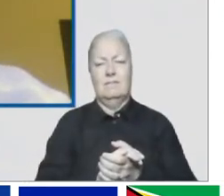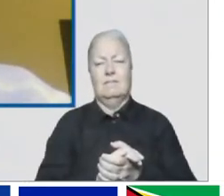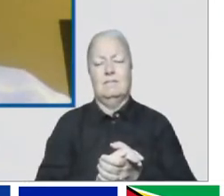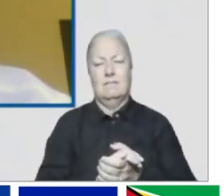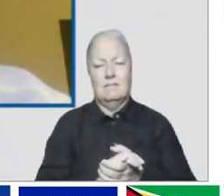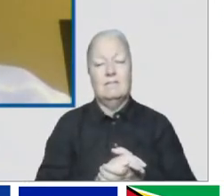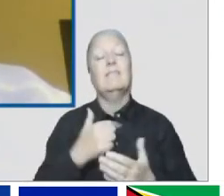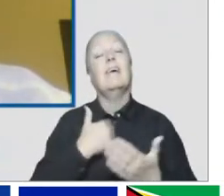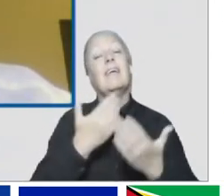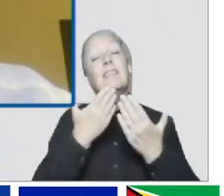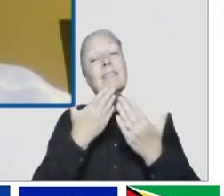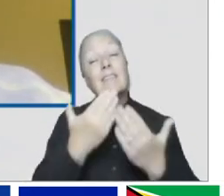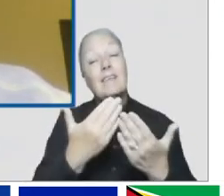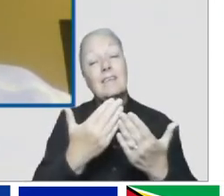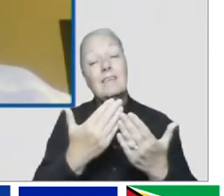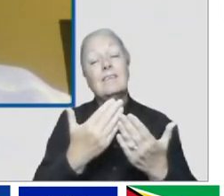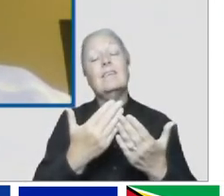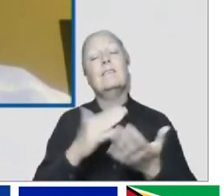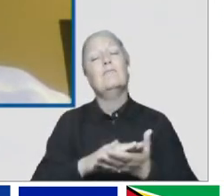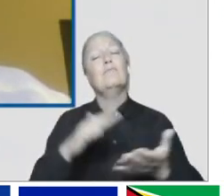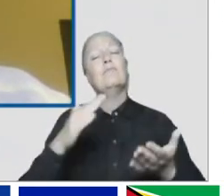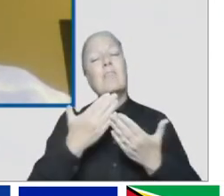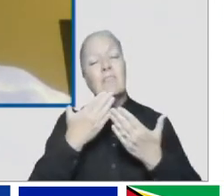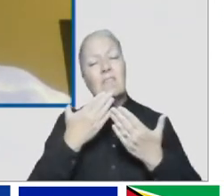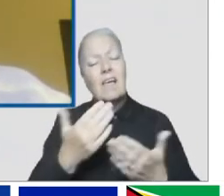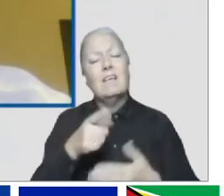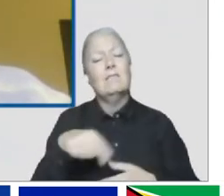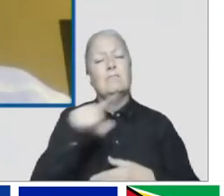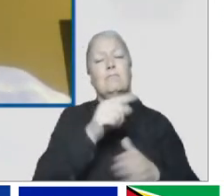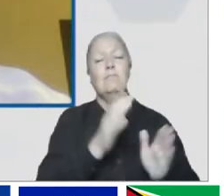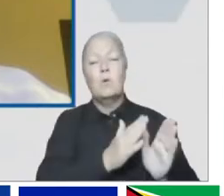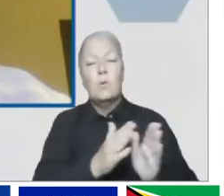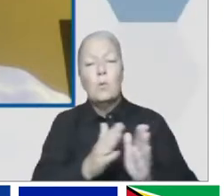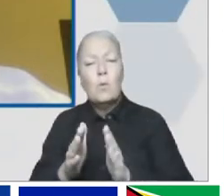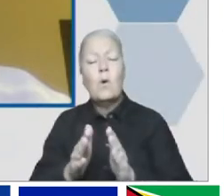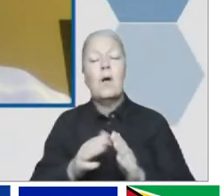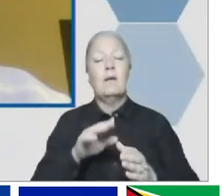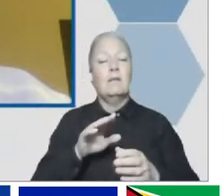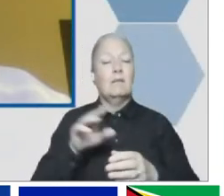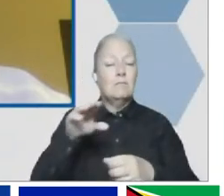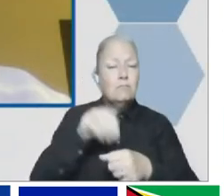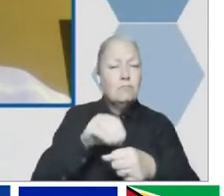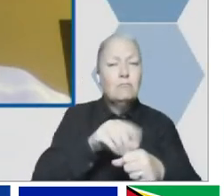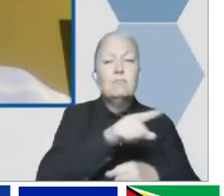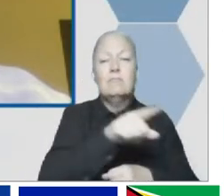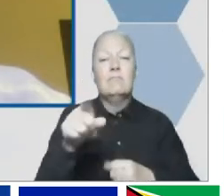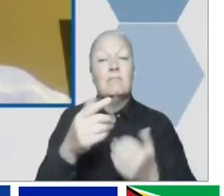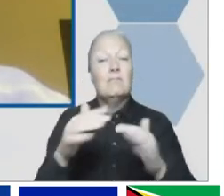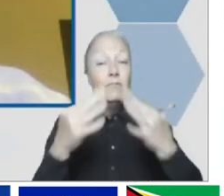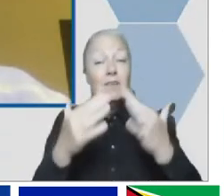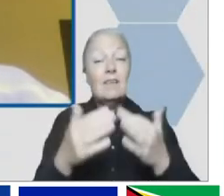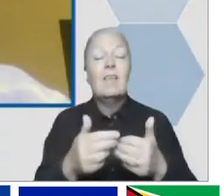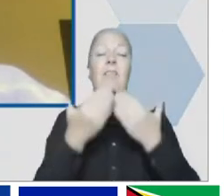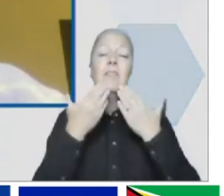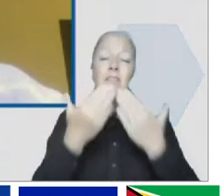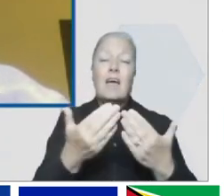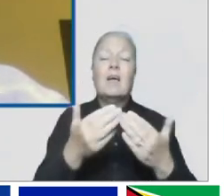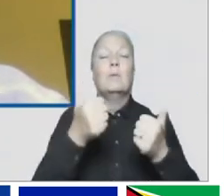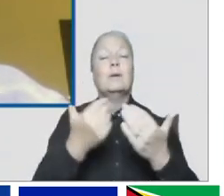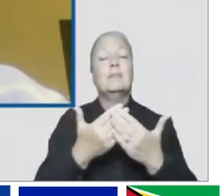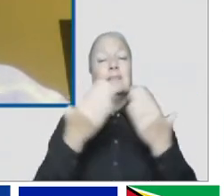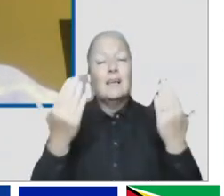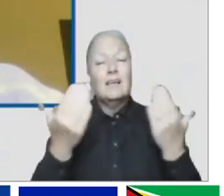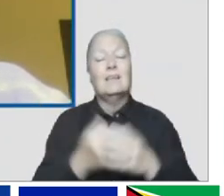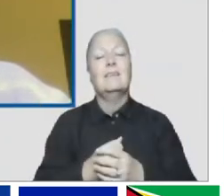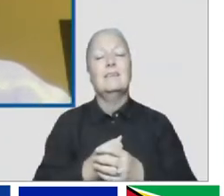thanks to the organizers, to the participants. Thank you very much. Have a good day. And I guess we're celebrating the end of the platform